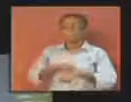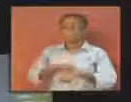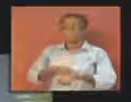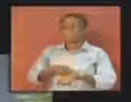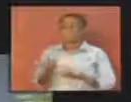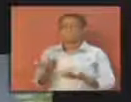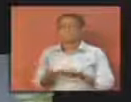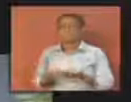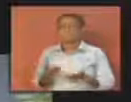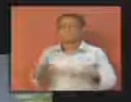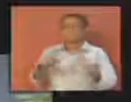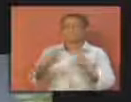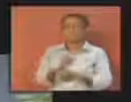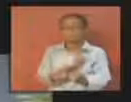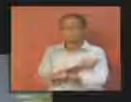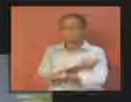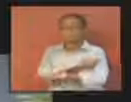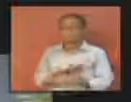household